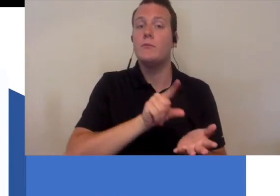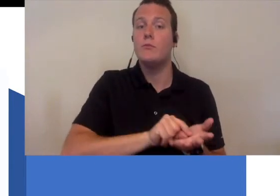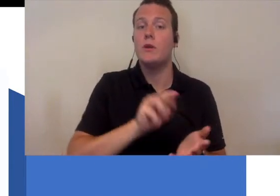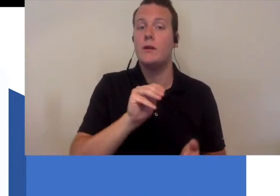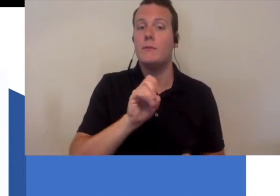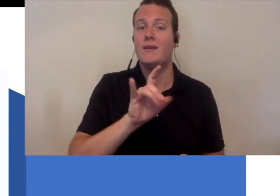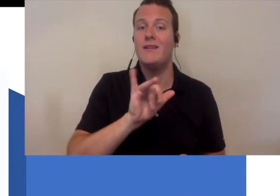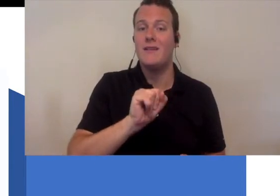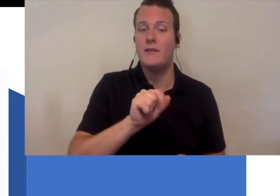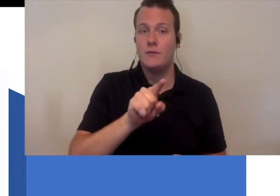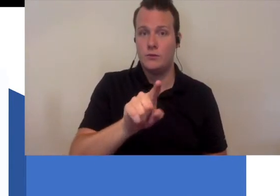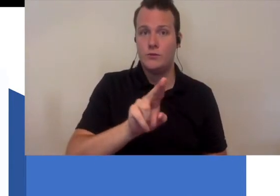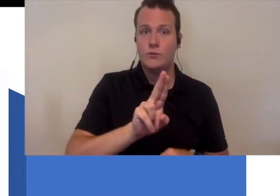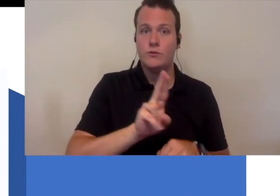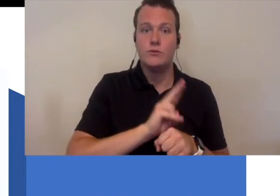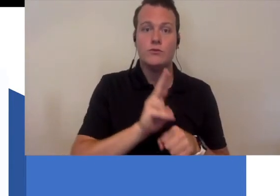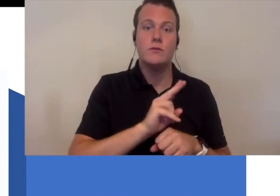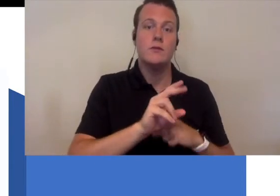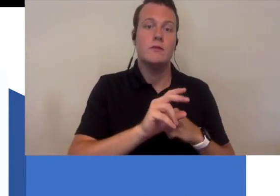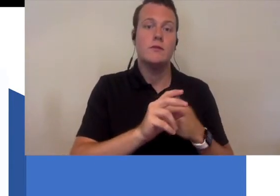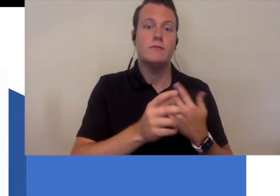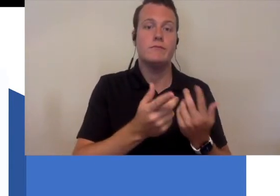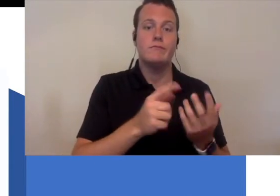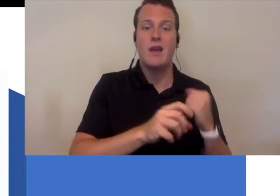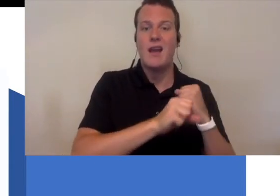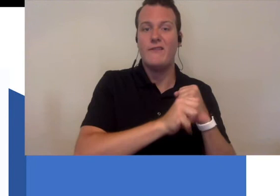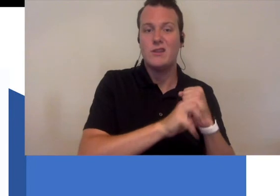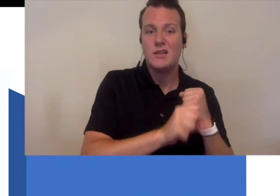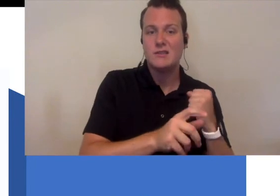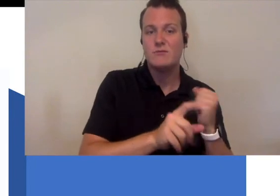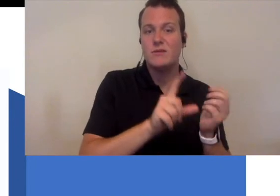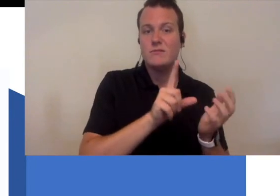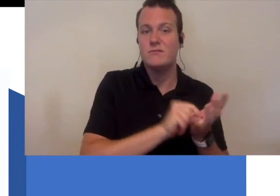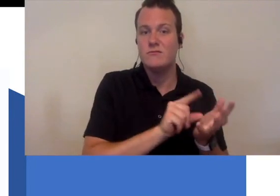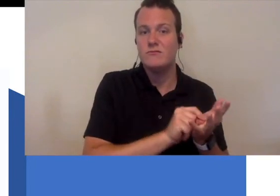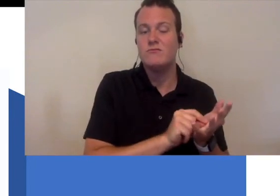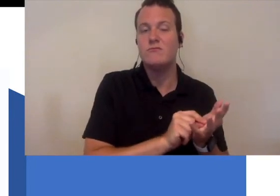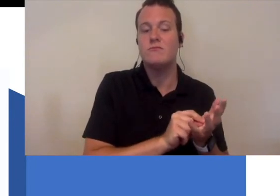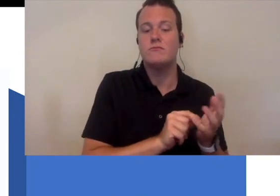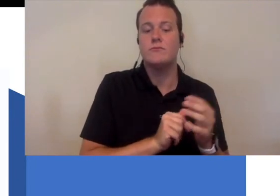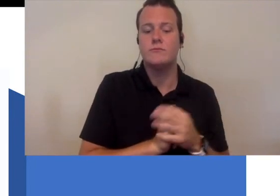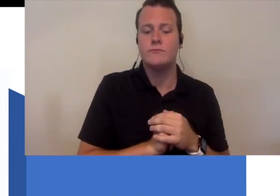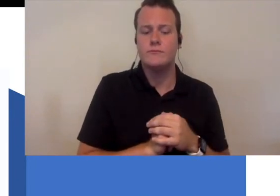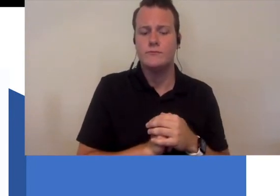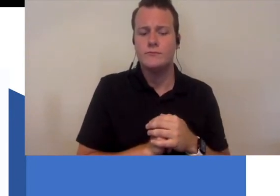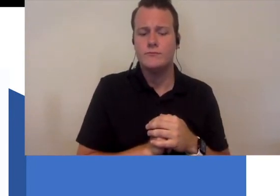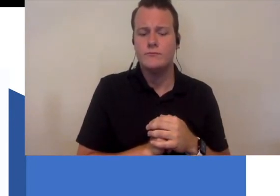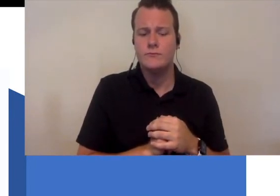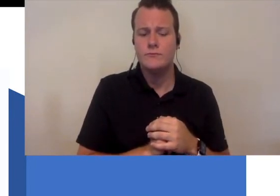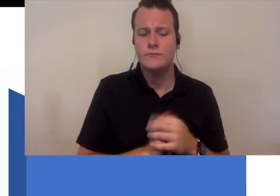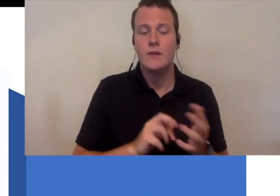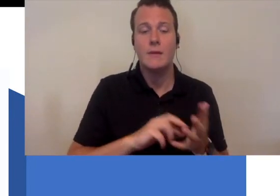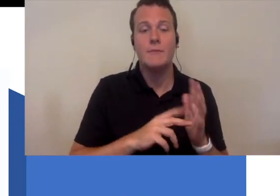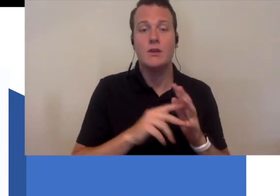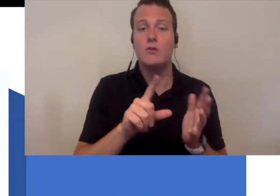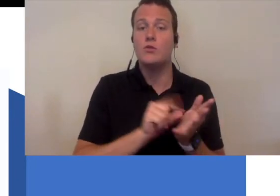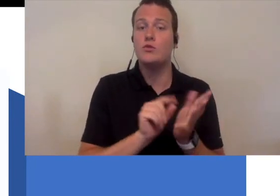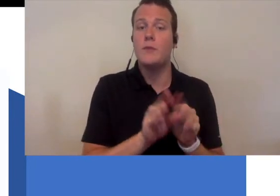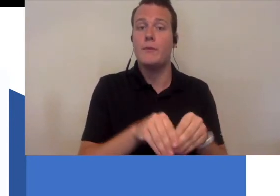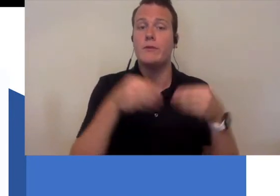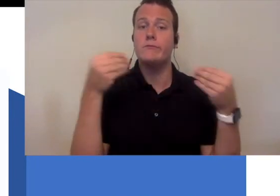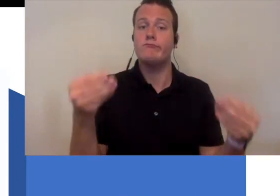media? Are you utilizing advertisements? Are you doing advertorials? That means, does your